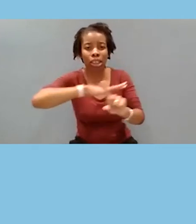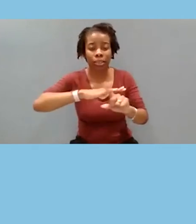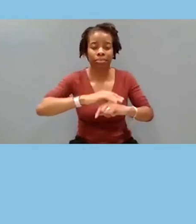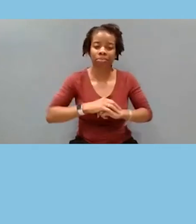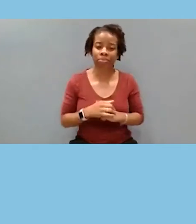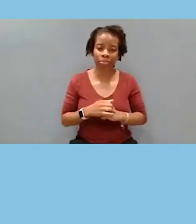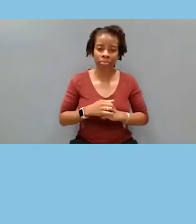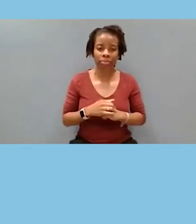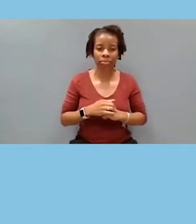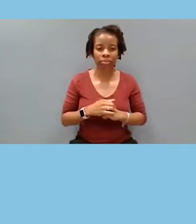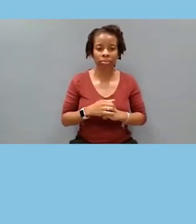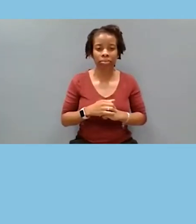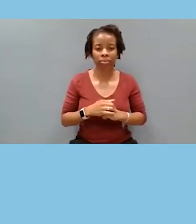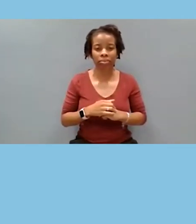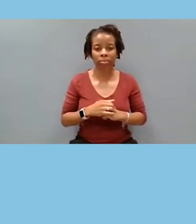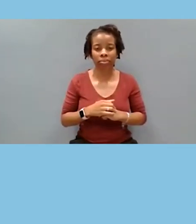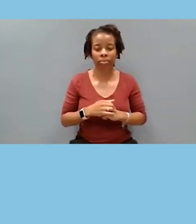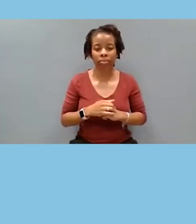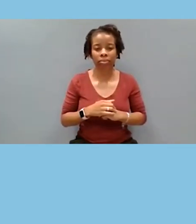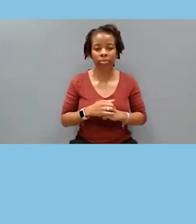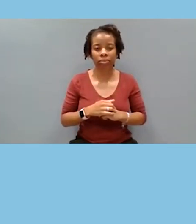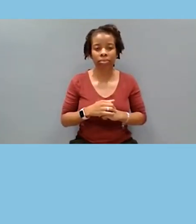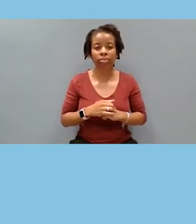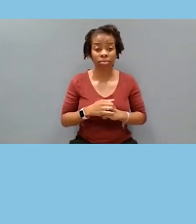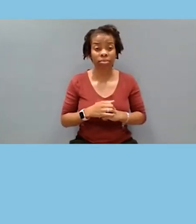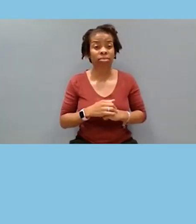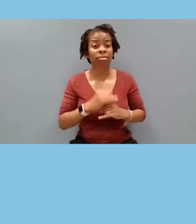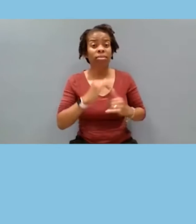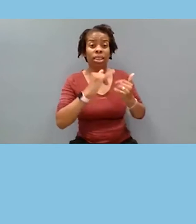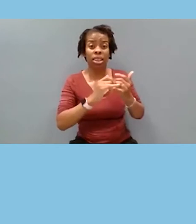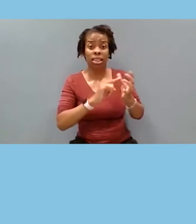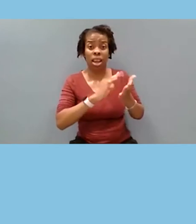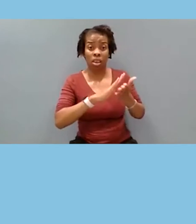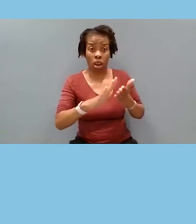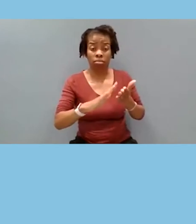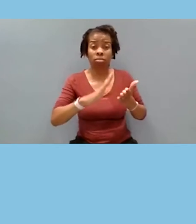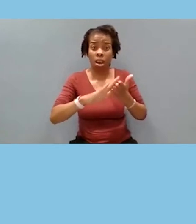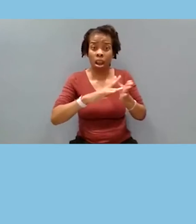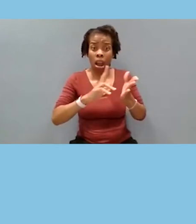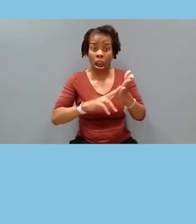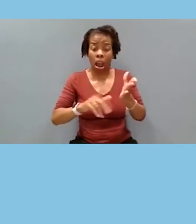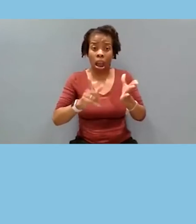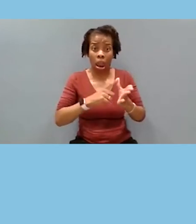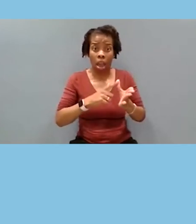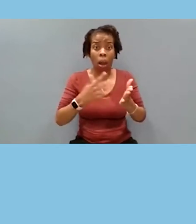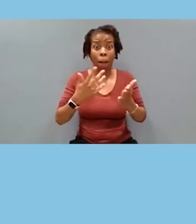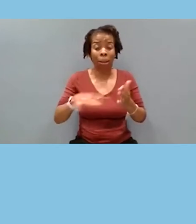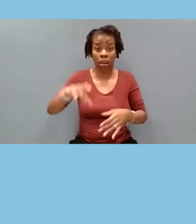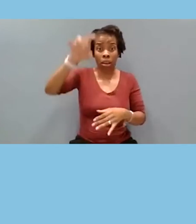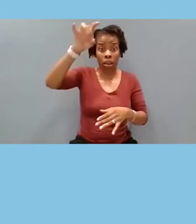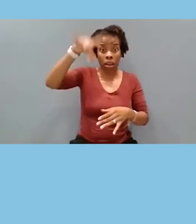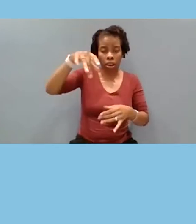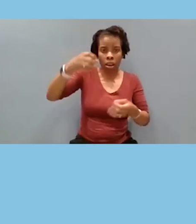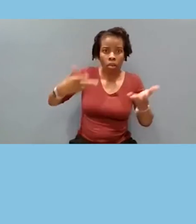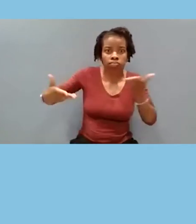Sarah and Hannah for raising, nurturing a consideration, even a consciousness